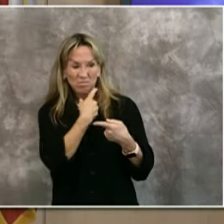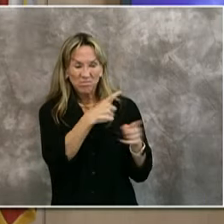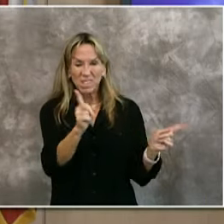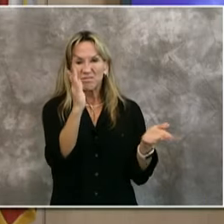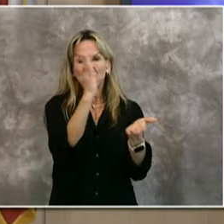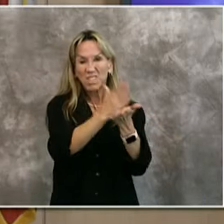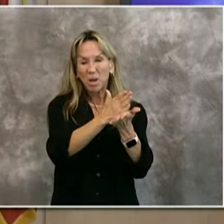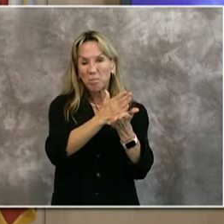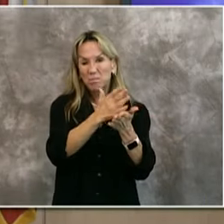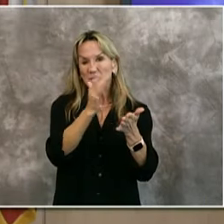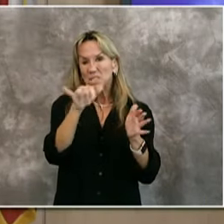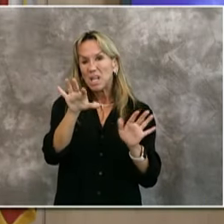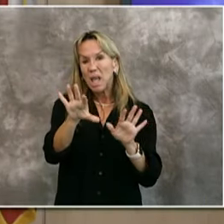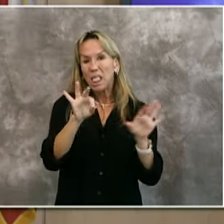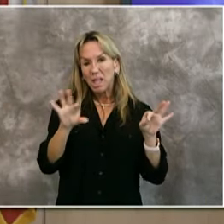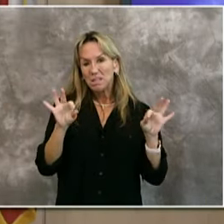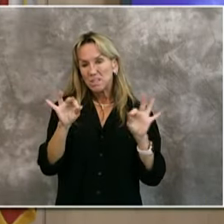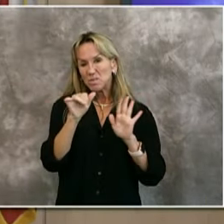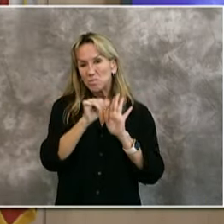Dr. Wooten.